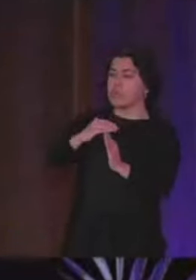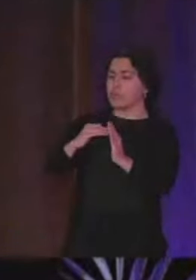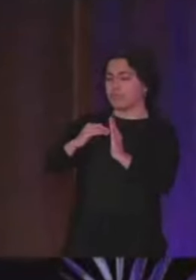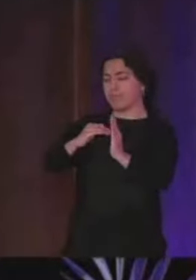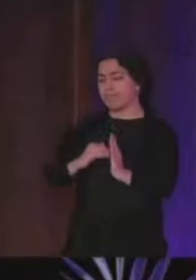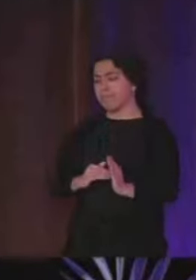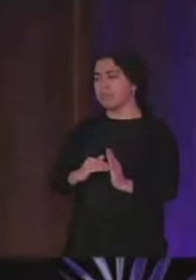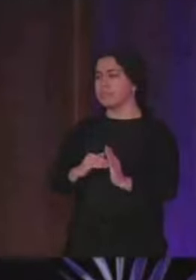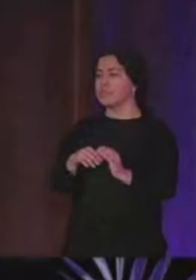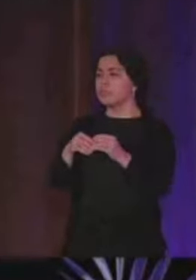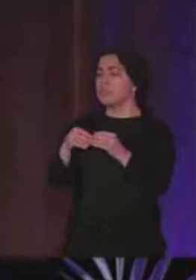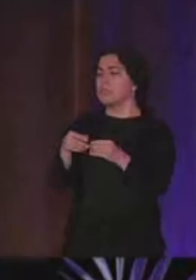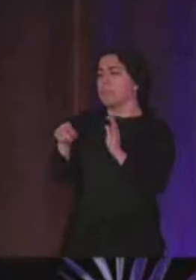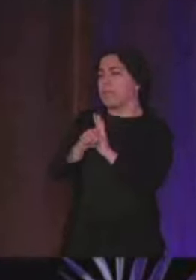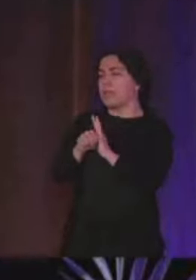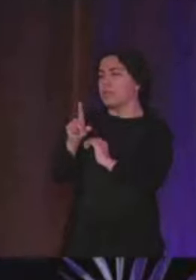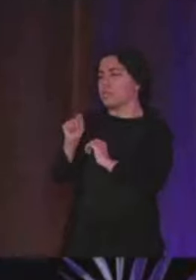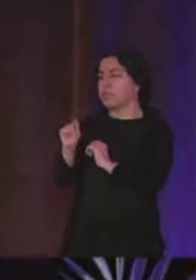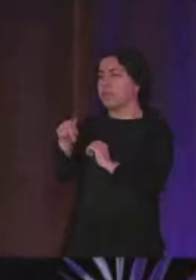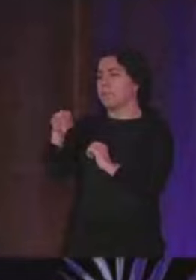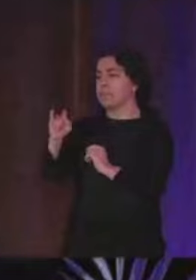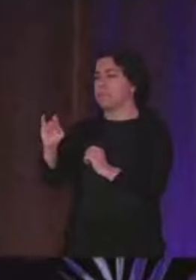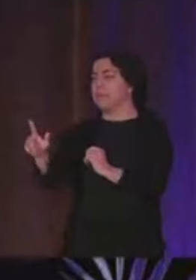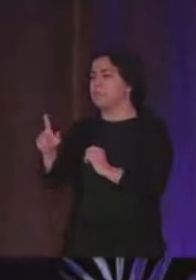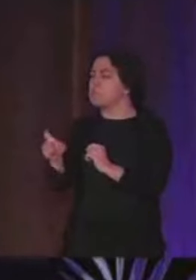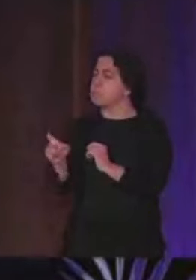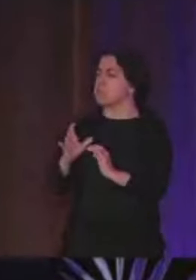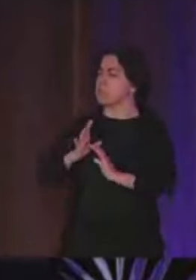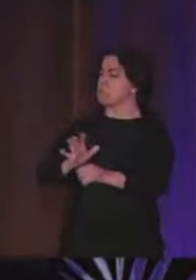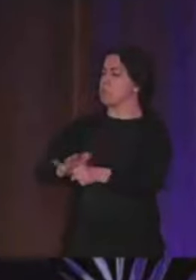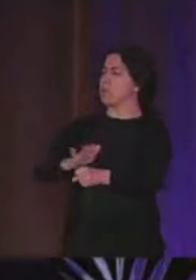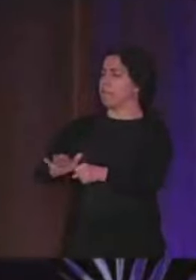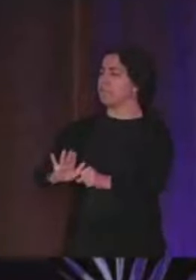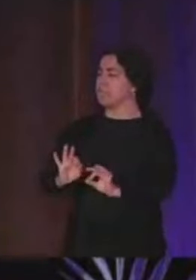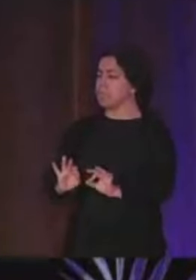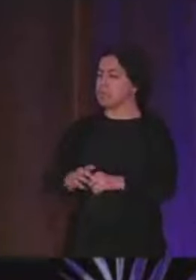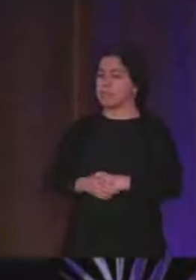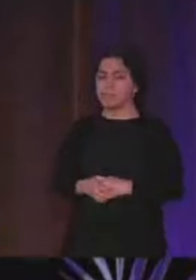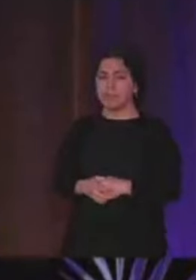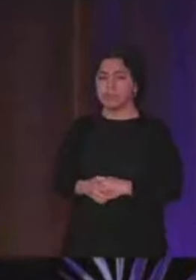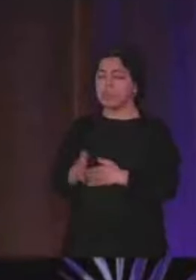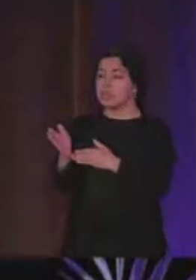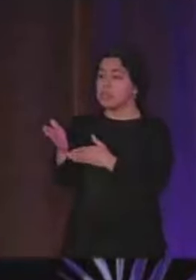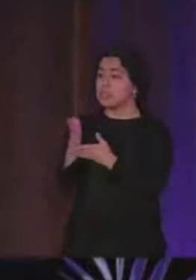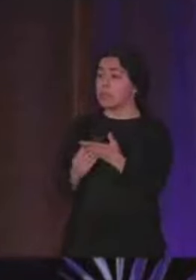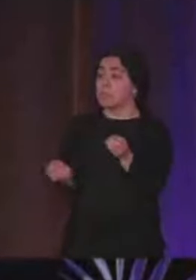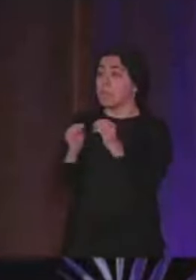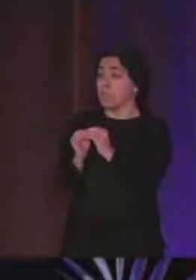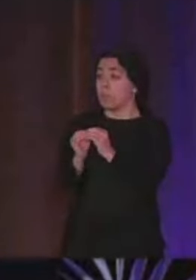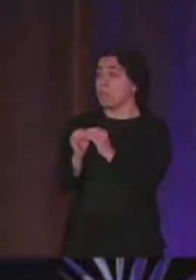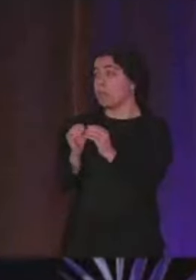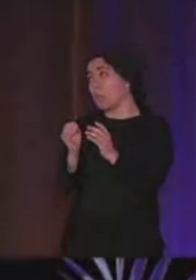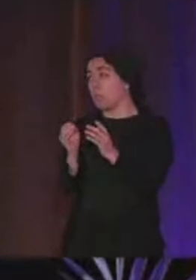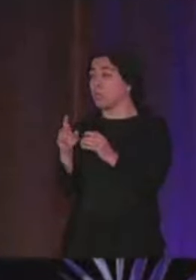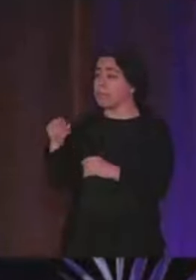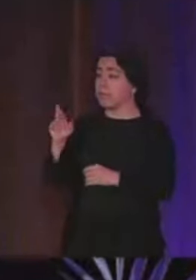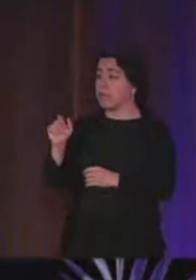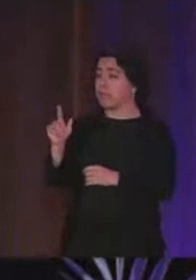should be it for creating a simple parallax. That's cool. We have some more parallaxes, and down